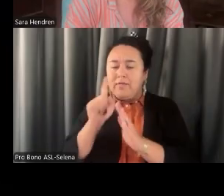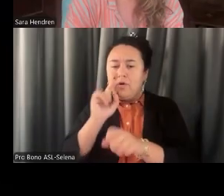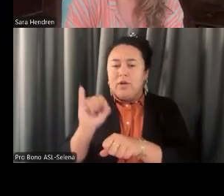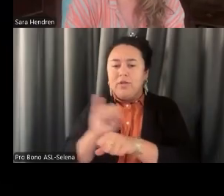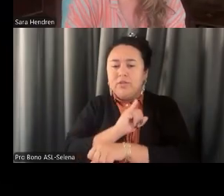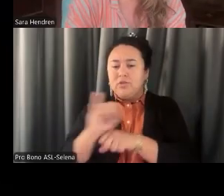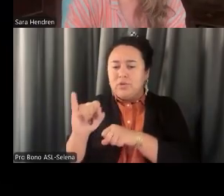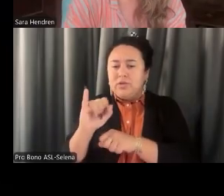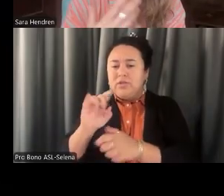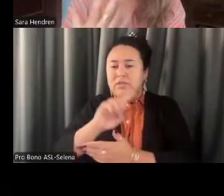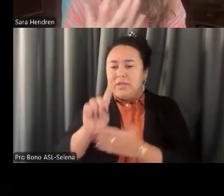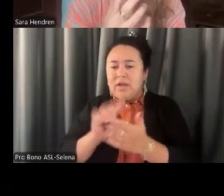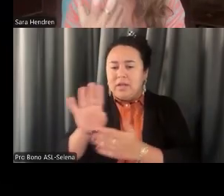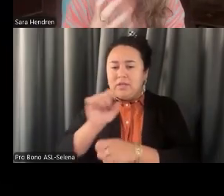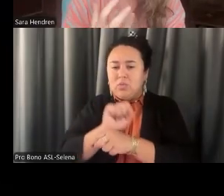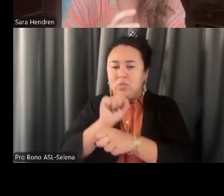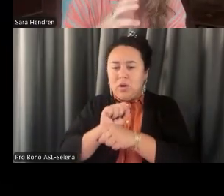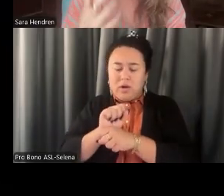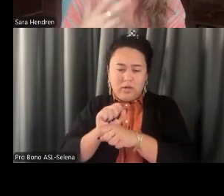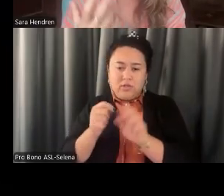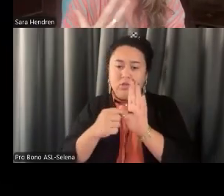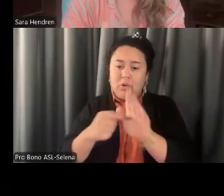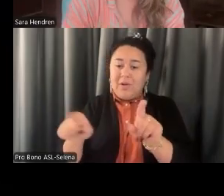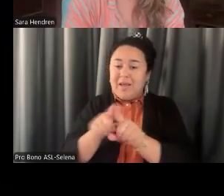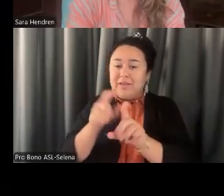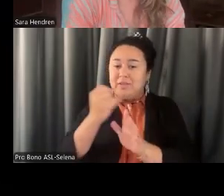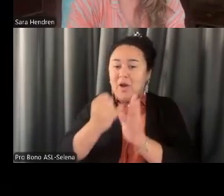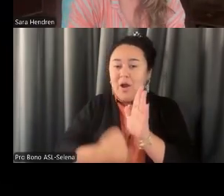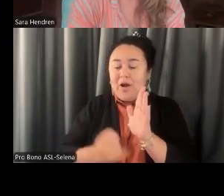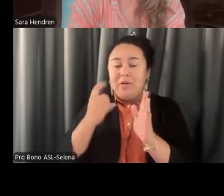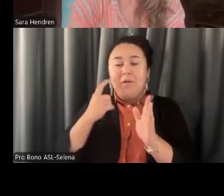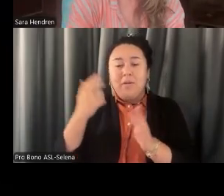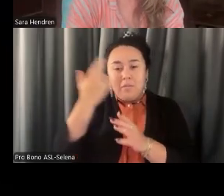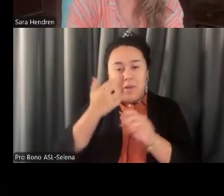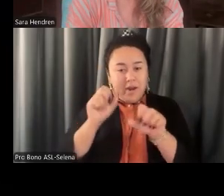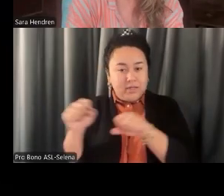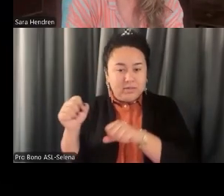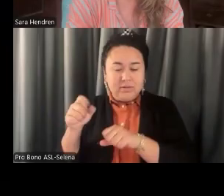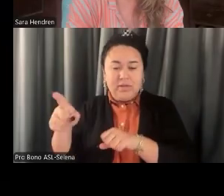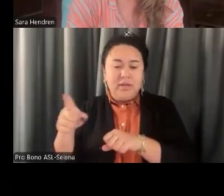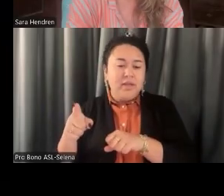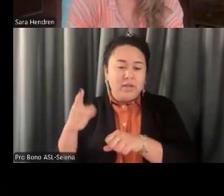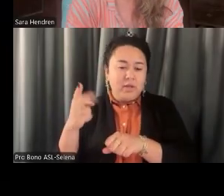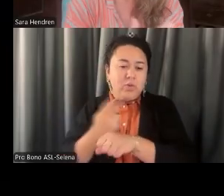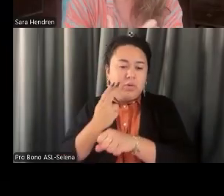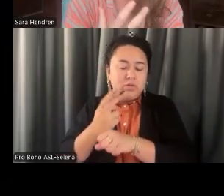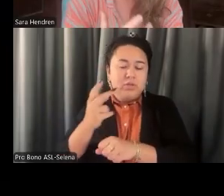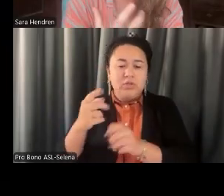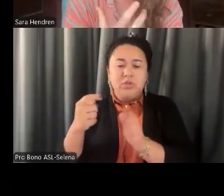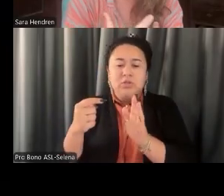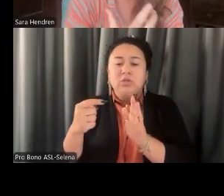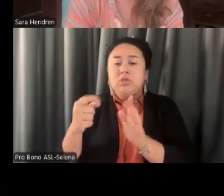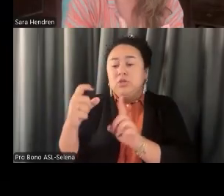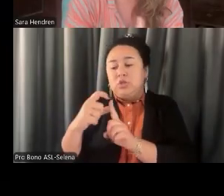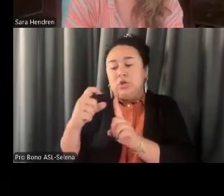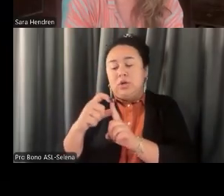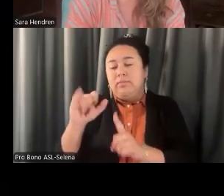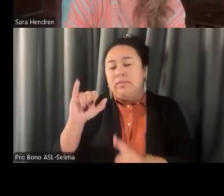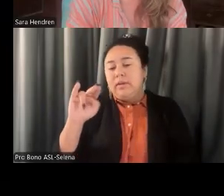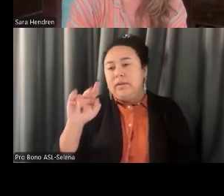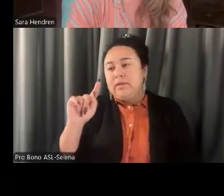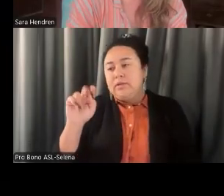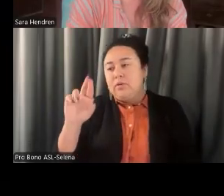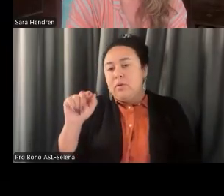as art in the kind of practical sense. And he is the one who coined this term interrogative design, so design that asks a